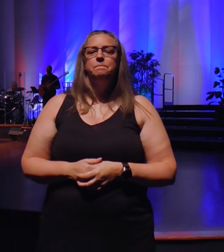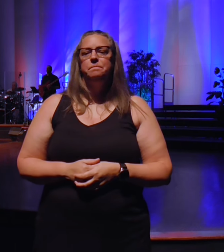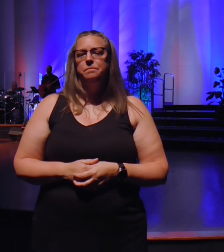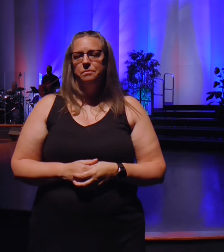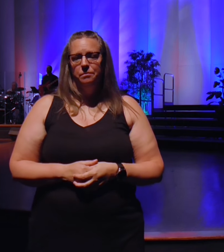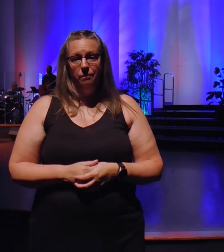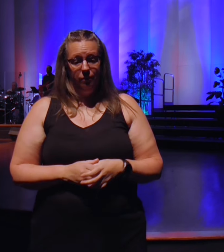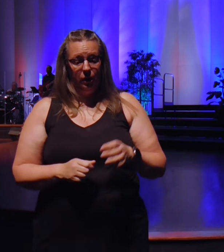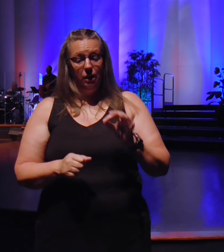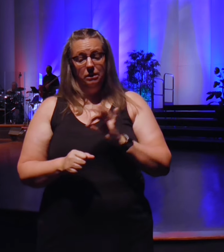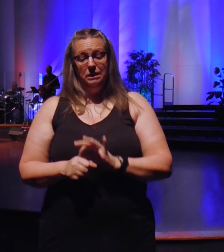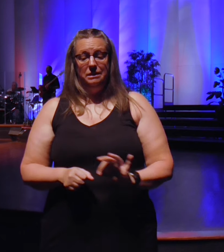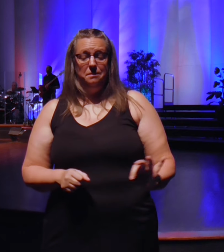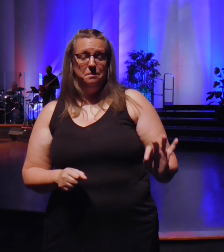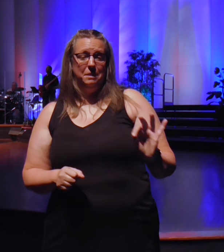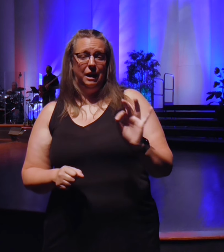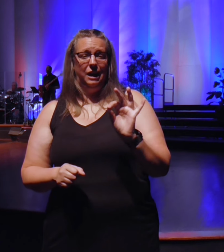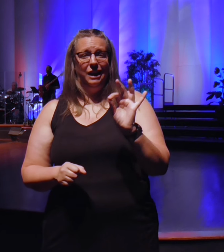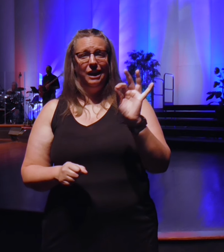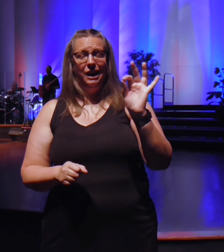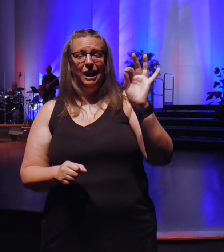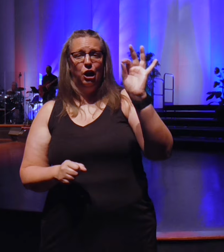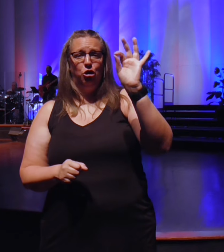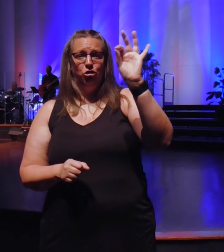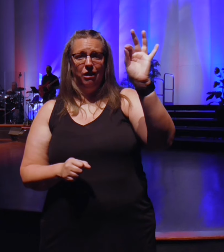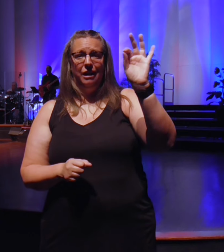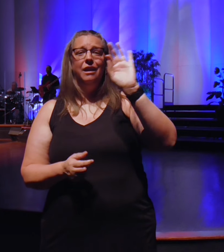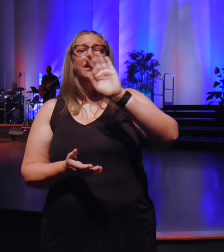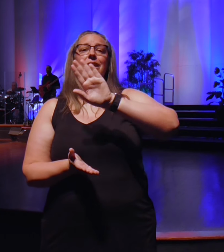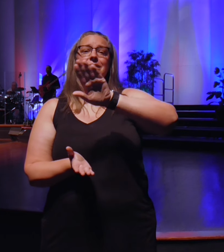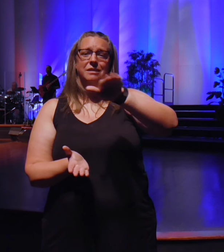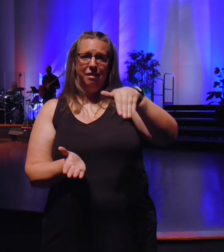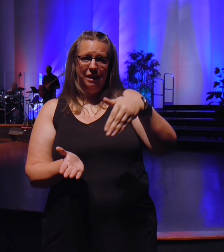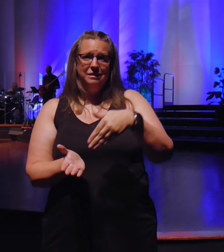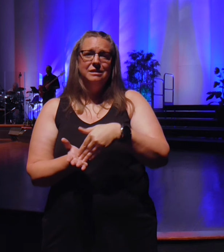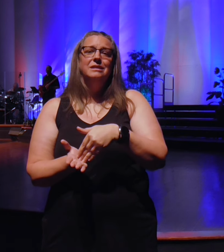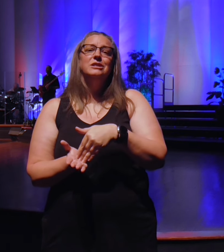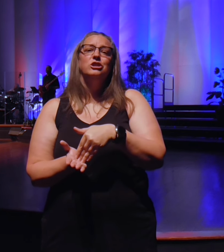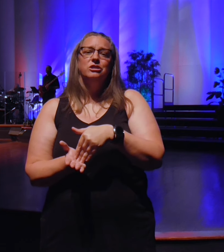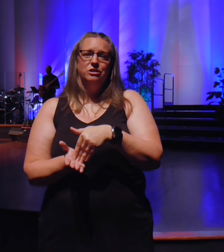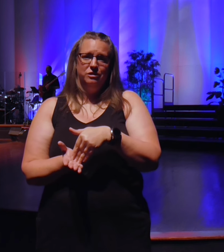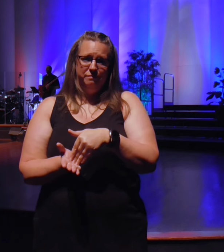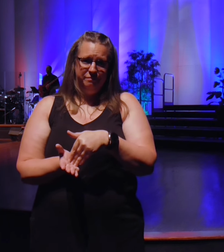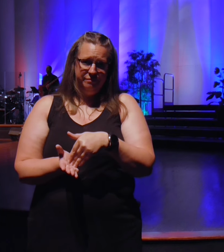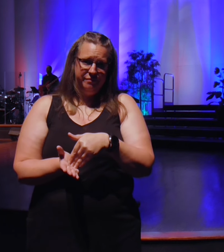do. Spirit, you're at the center.